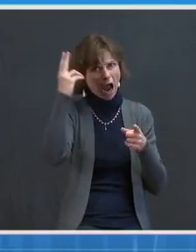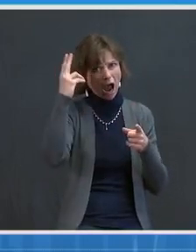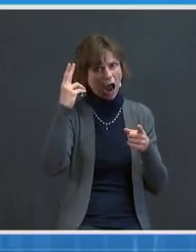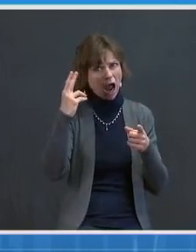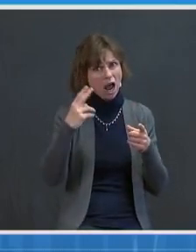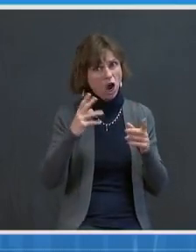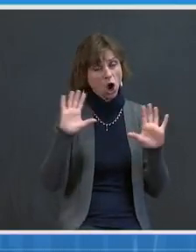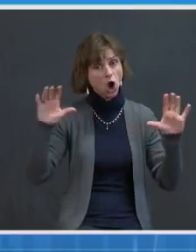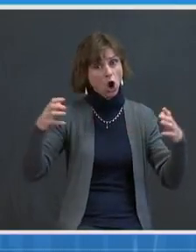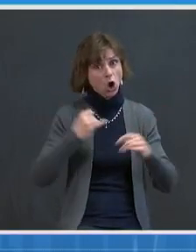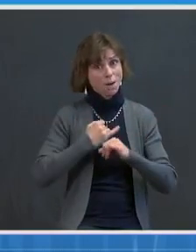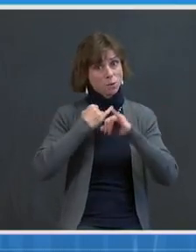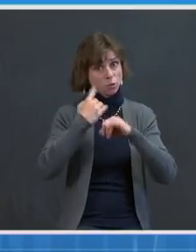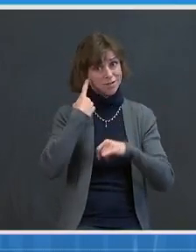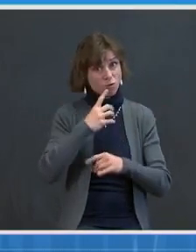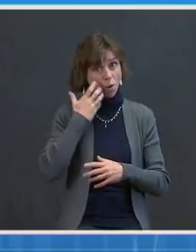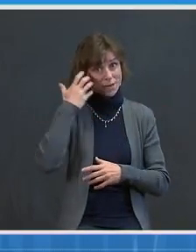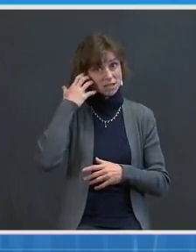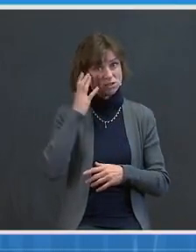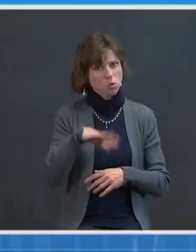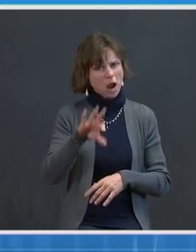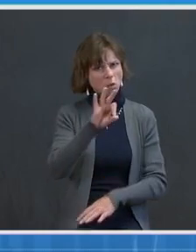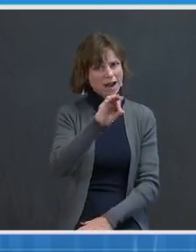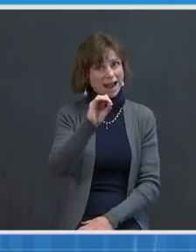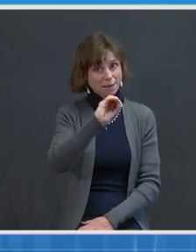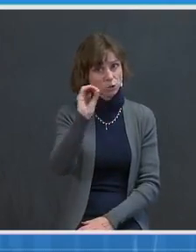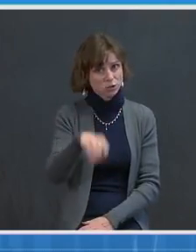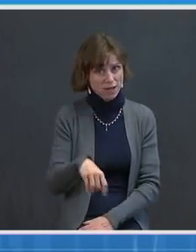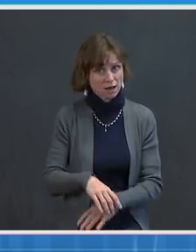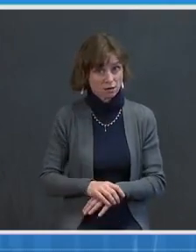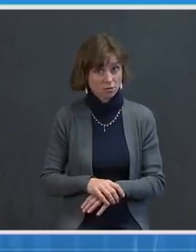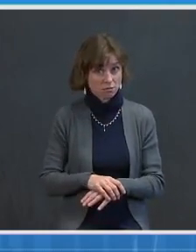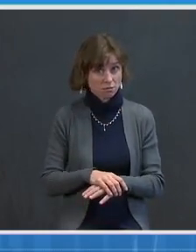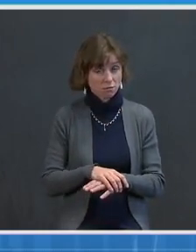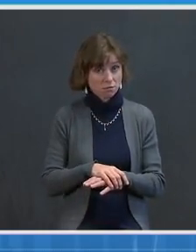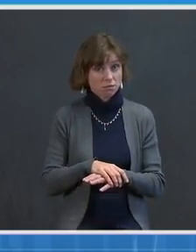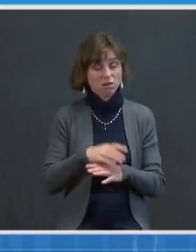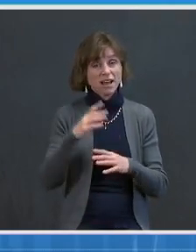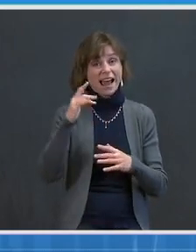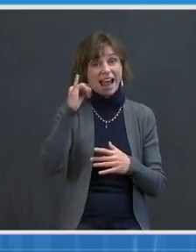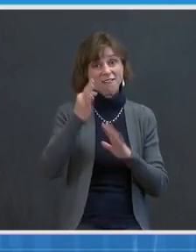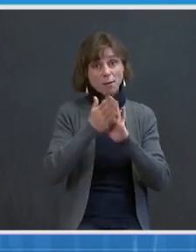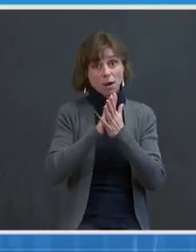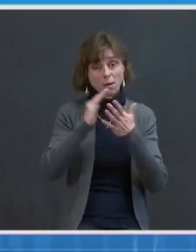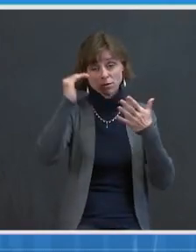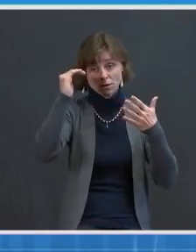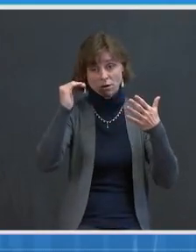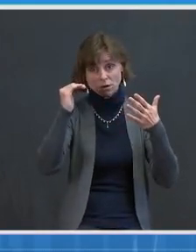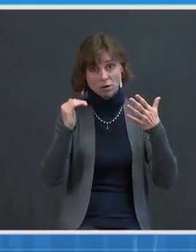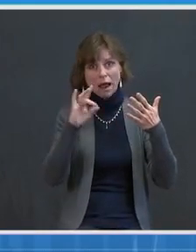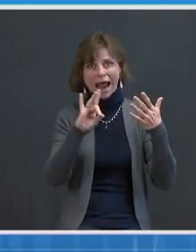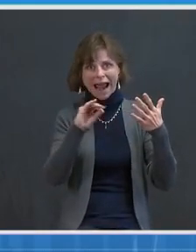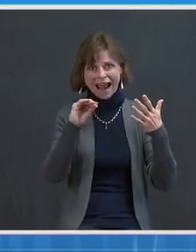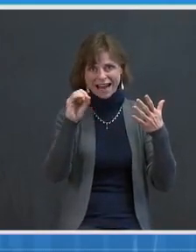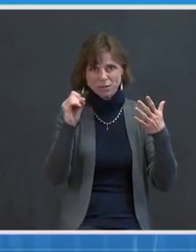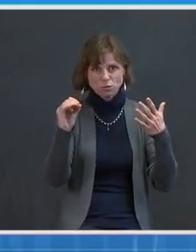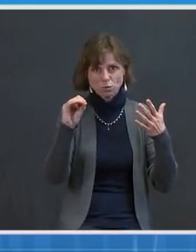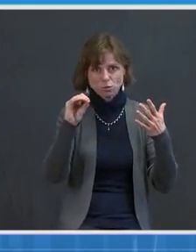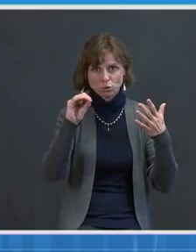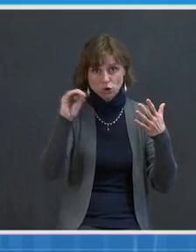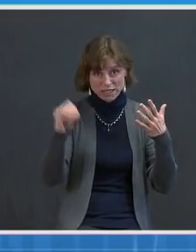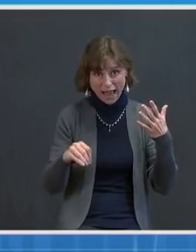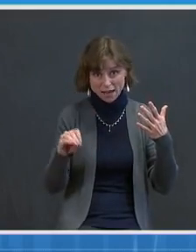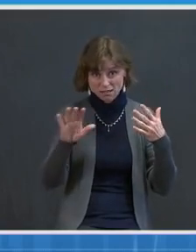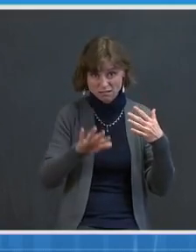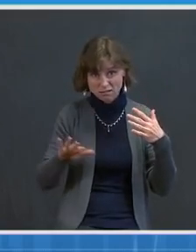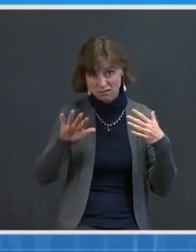level for measles is around 90%. Once you get into the 80s, then you could start getting into trouble. We anticipate, and again,